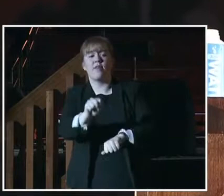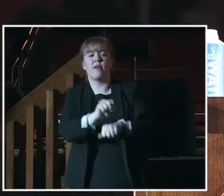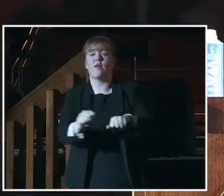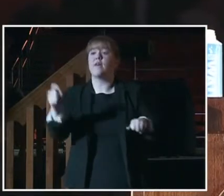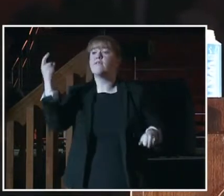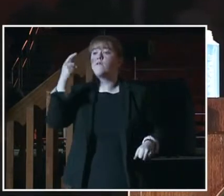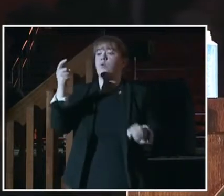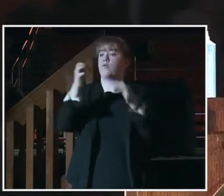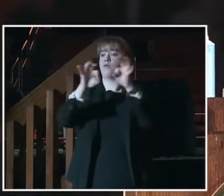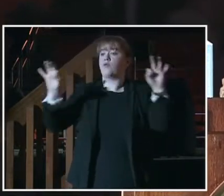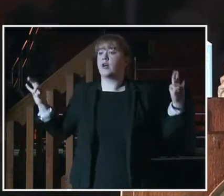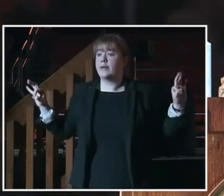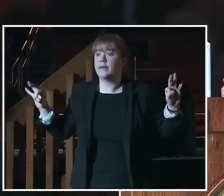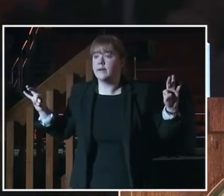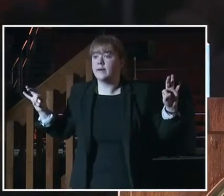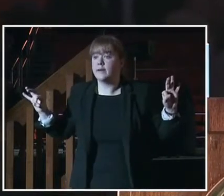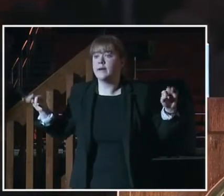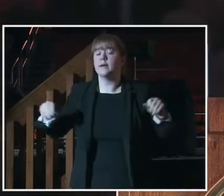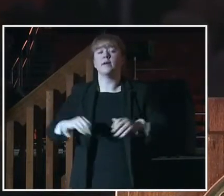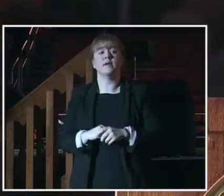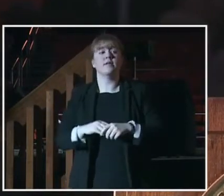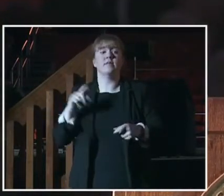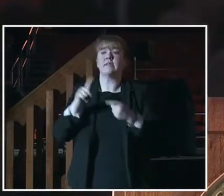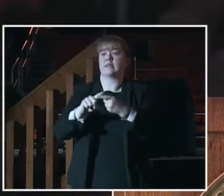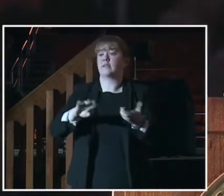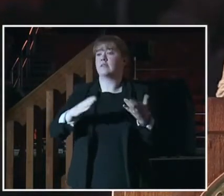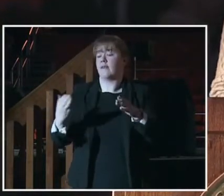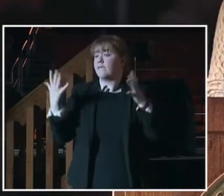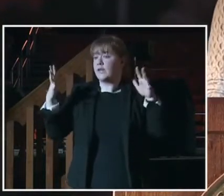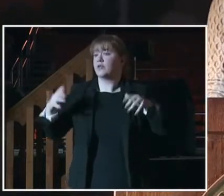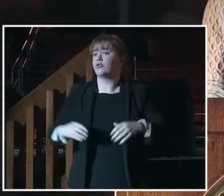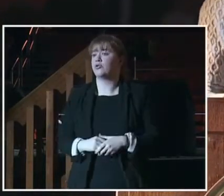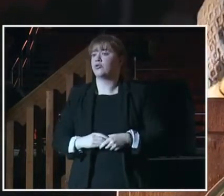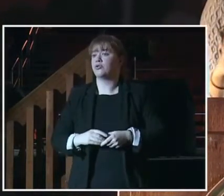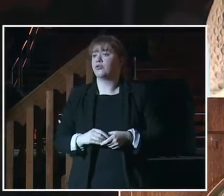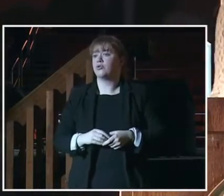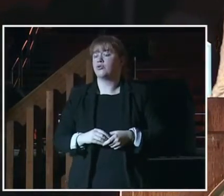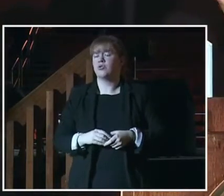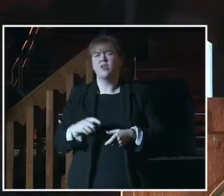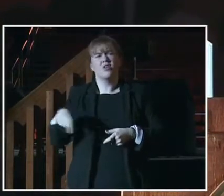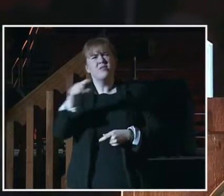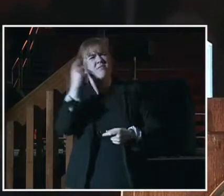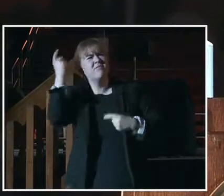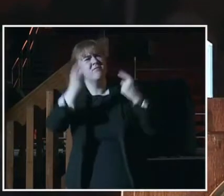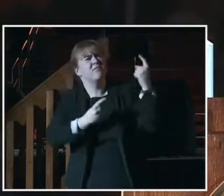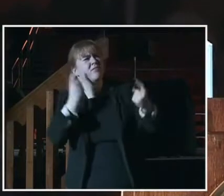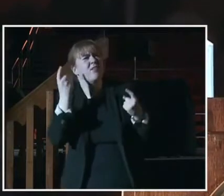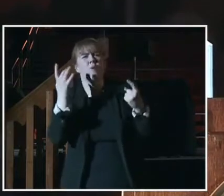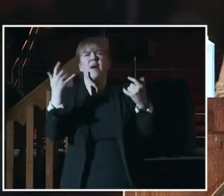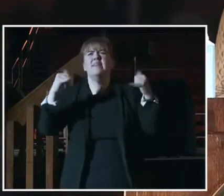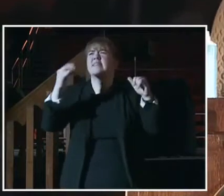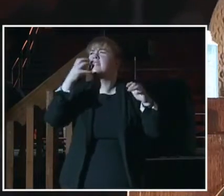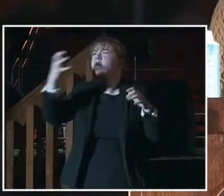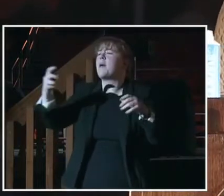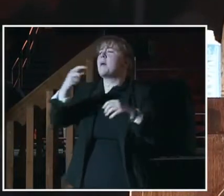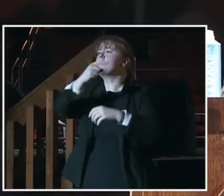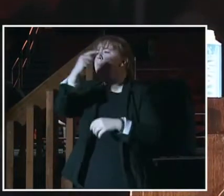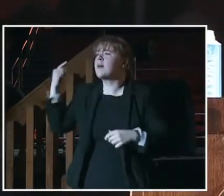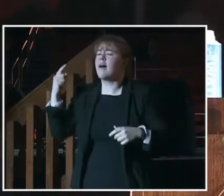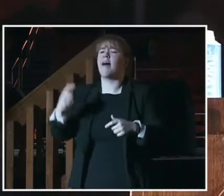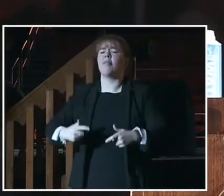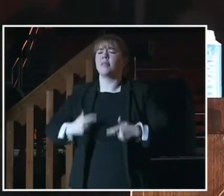for free, often until death. And you're wondering why we're still screaming Black Lives